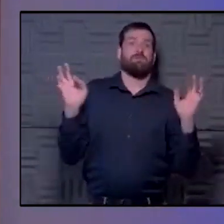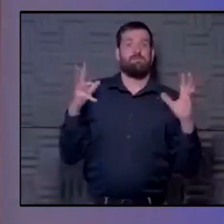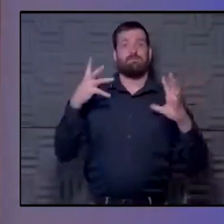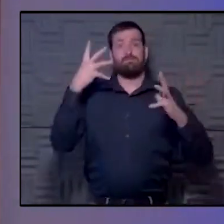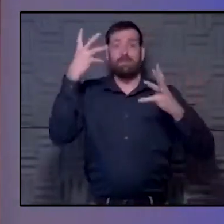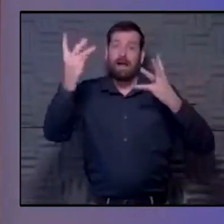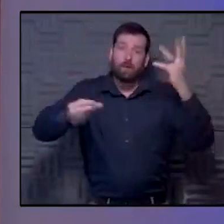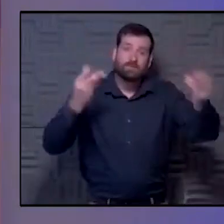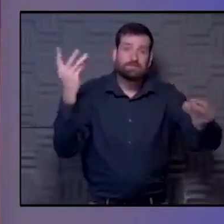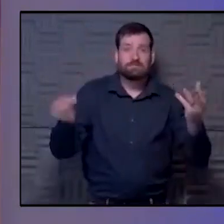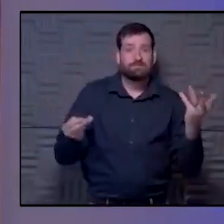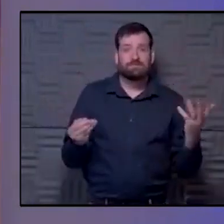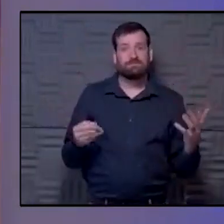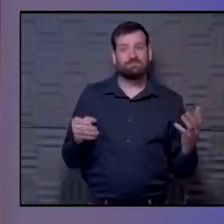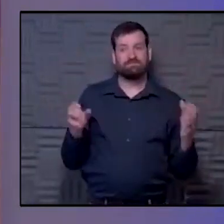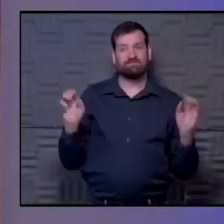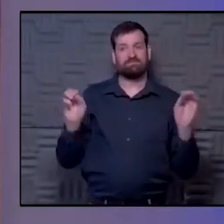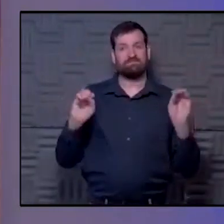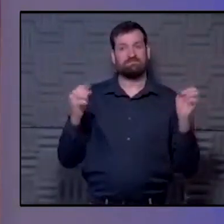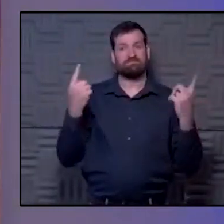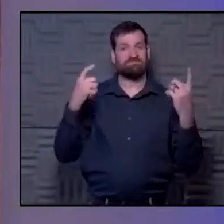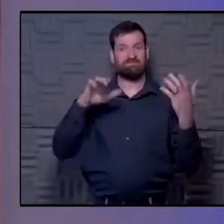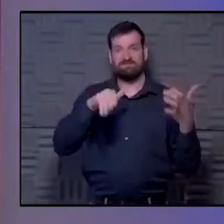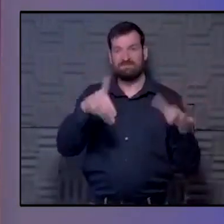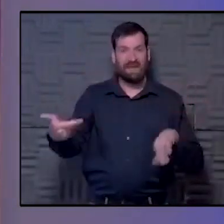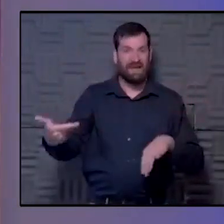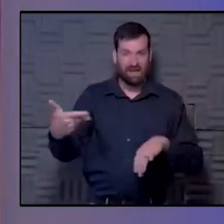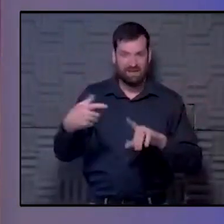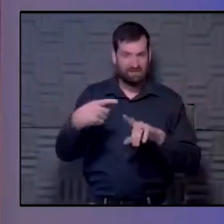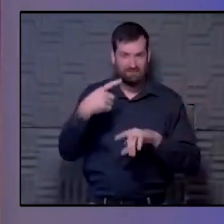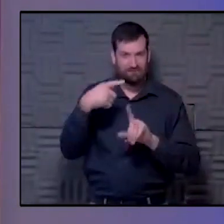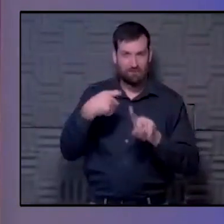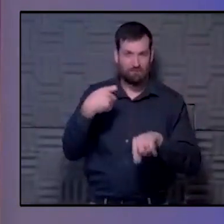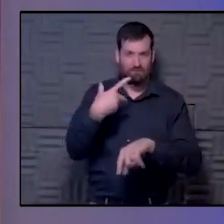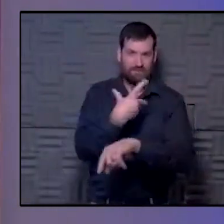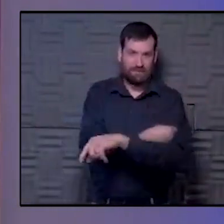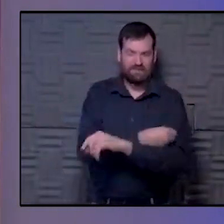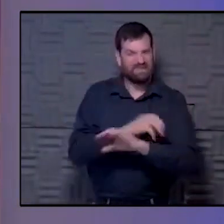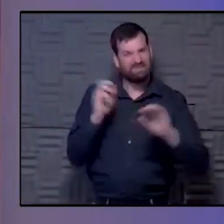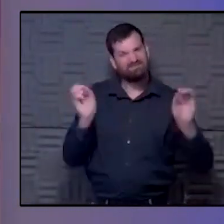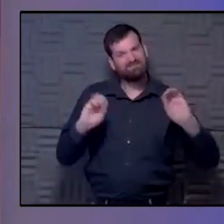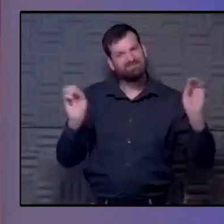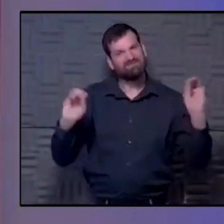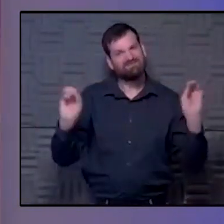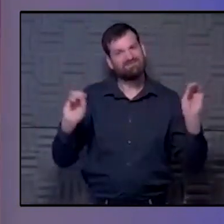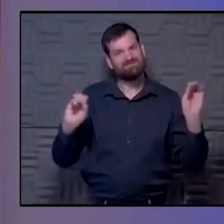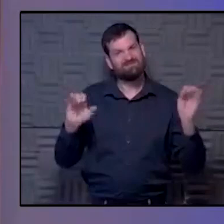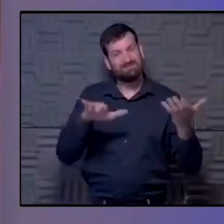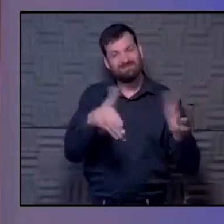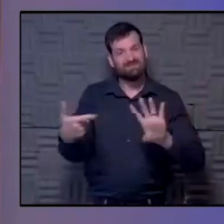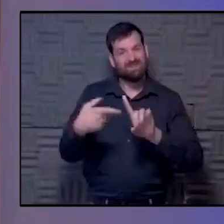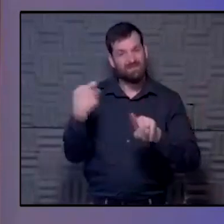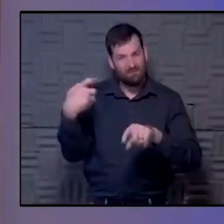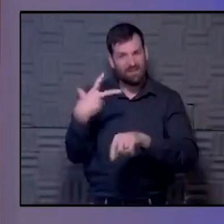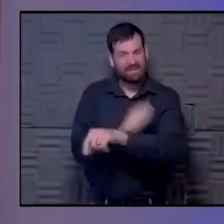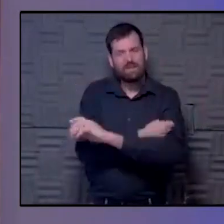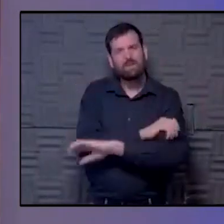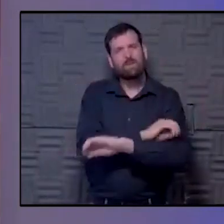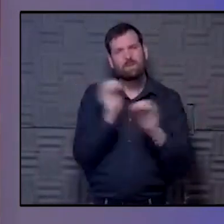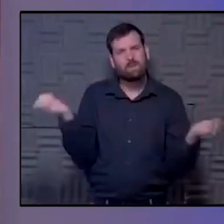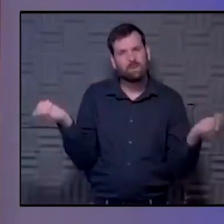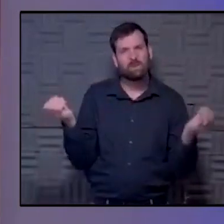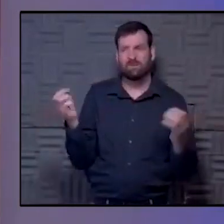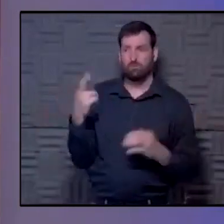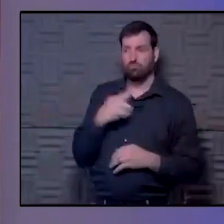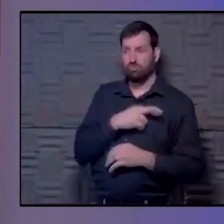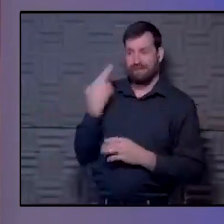out, and they're, you know, no one's died of the vaccine, and you know, the chance, you know, the